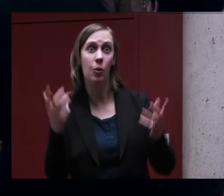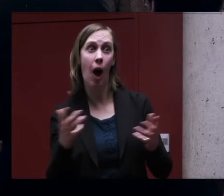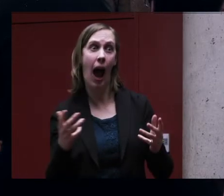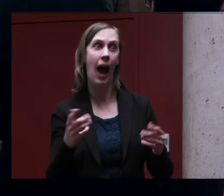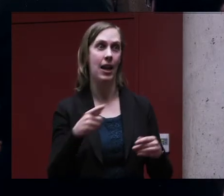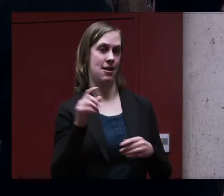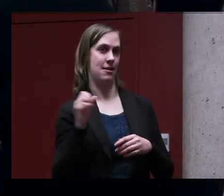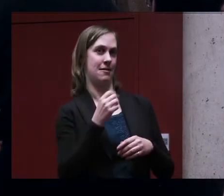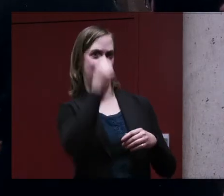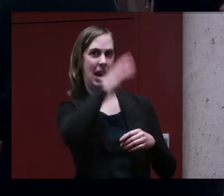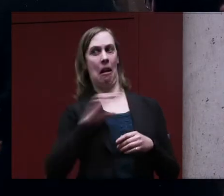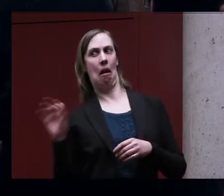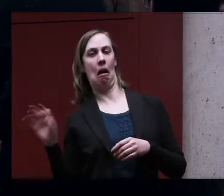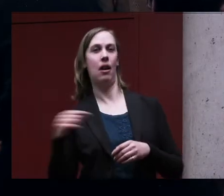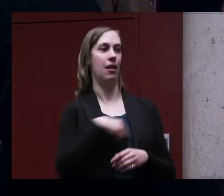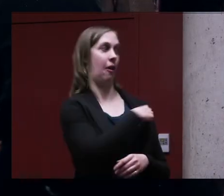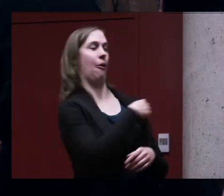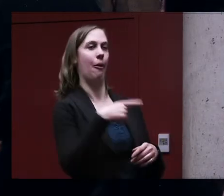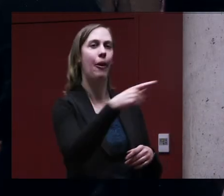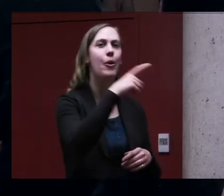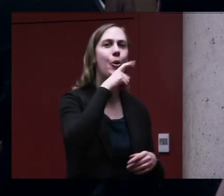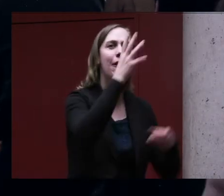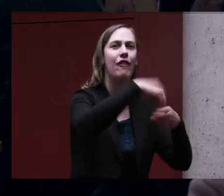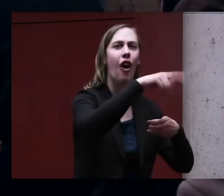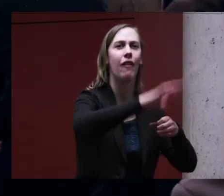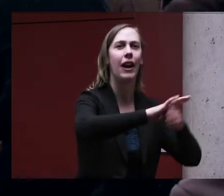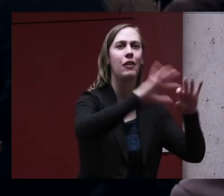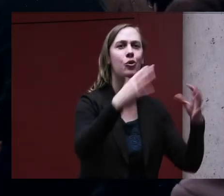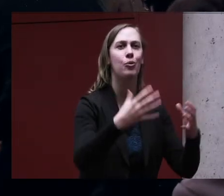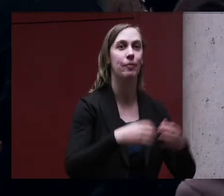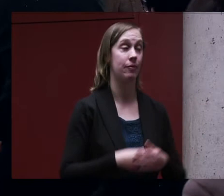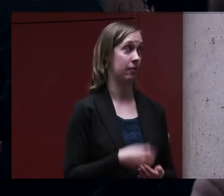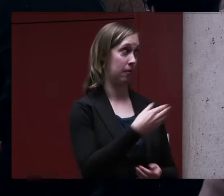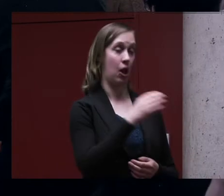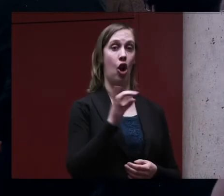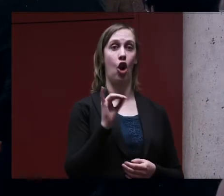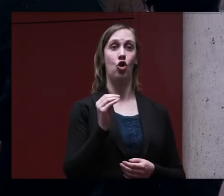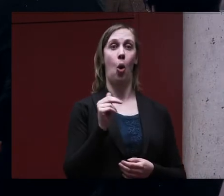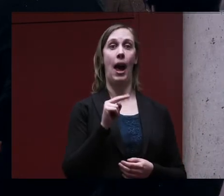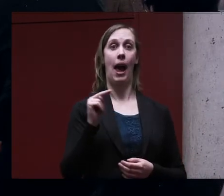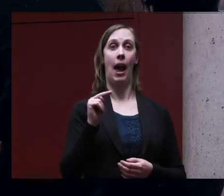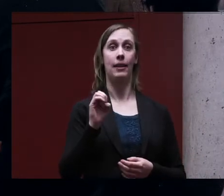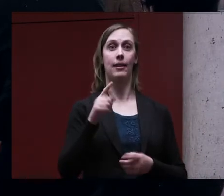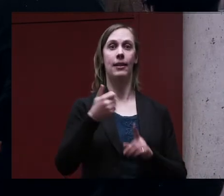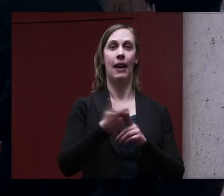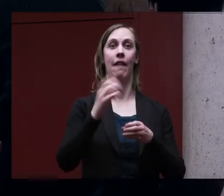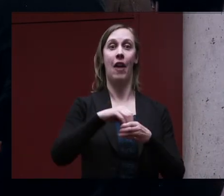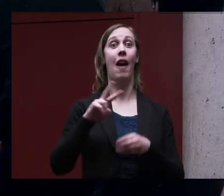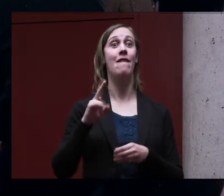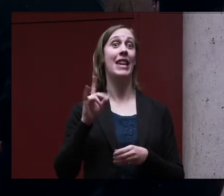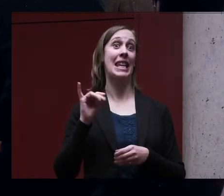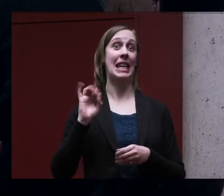and what, who's in this group? Joanne is also in the group. Vicky has gone on to bigger and